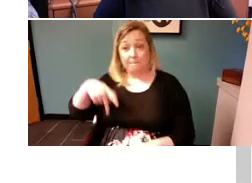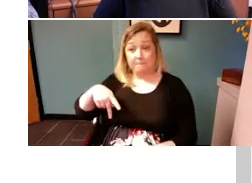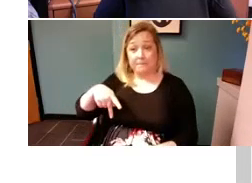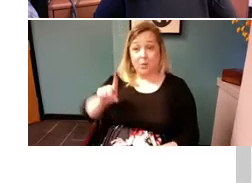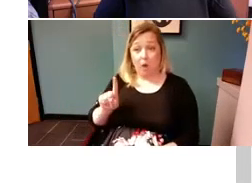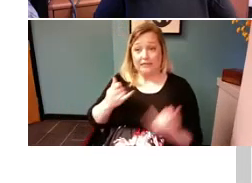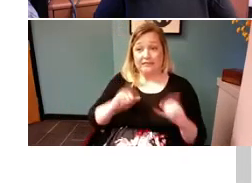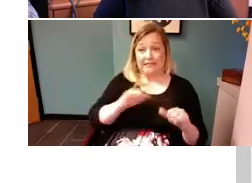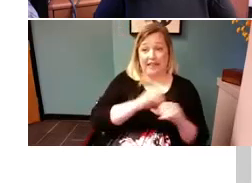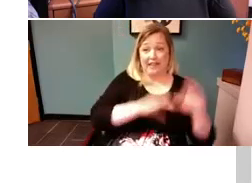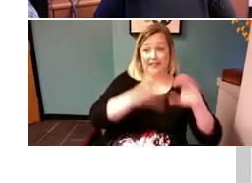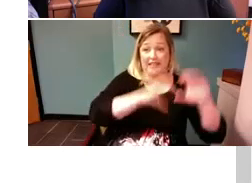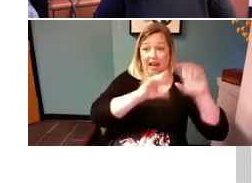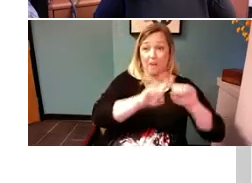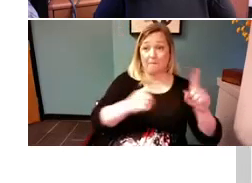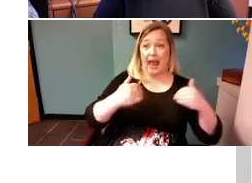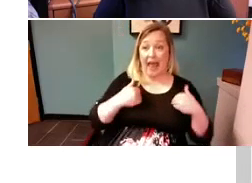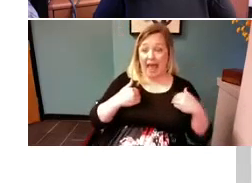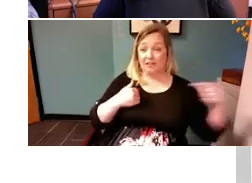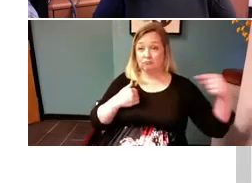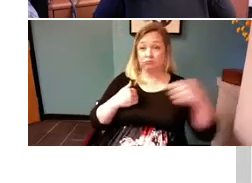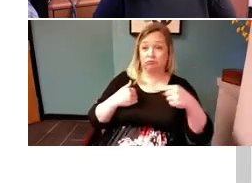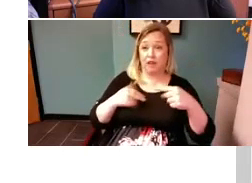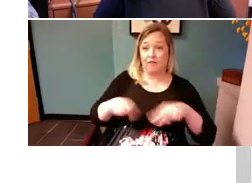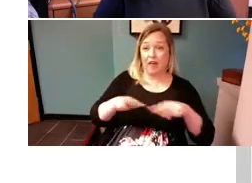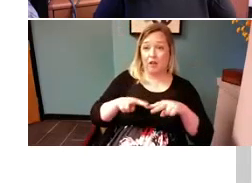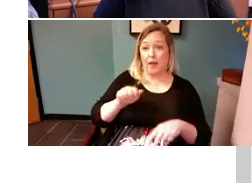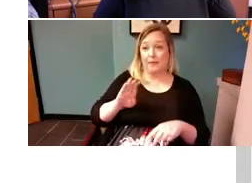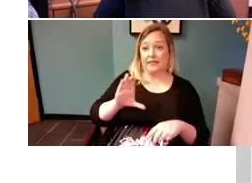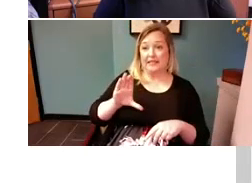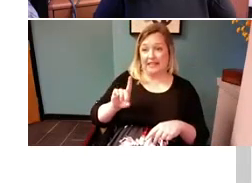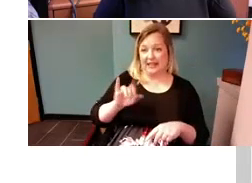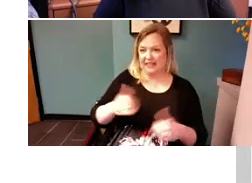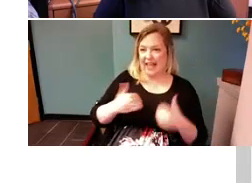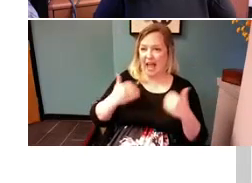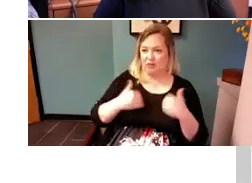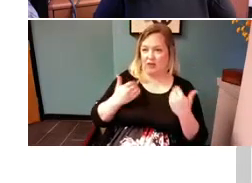ABCD, where ABCD is basically this particular address that has this array.